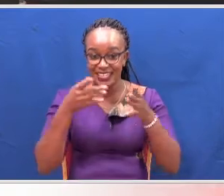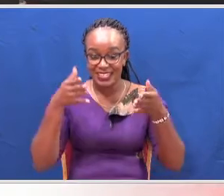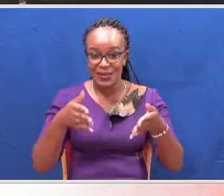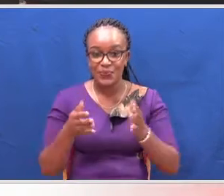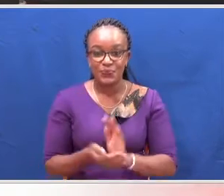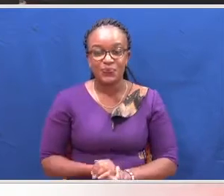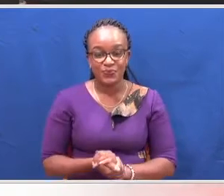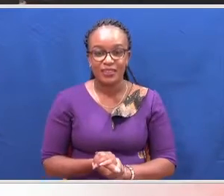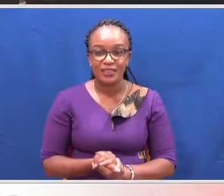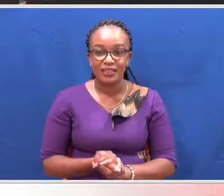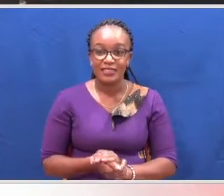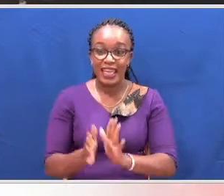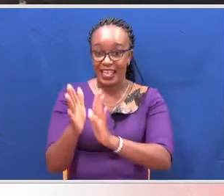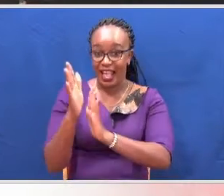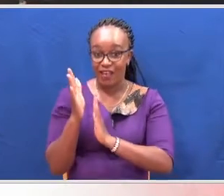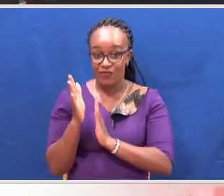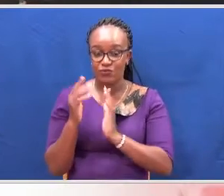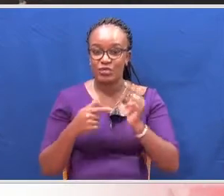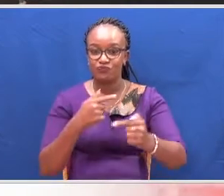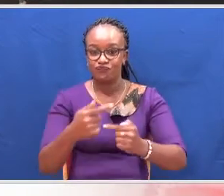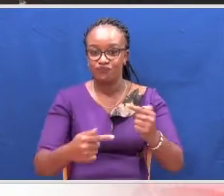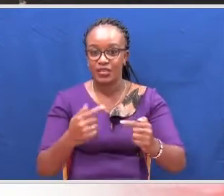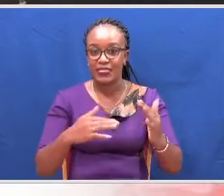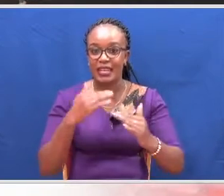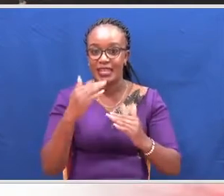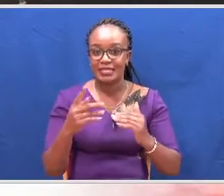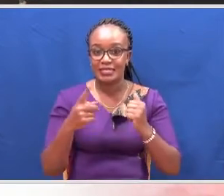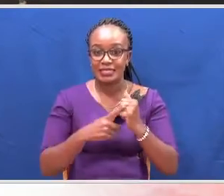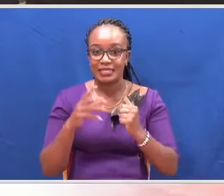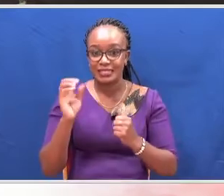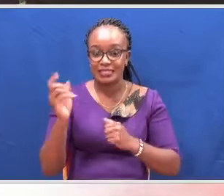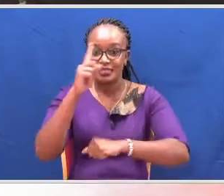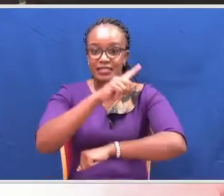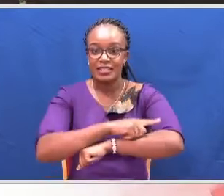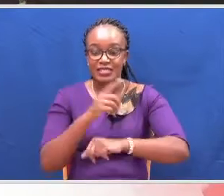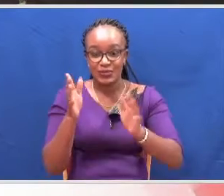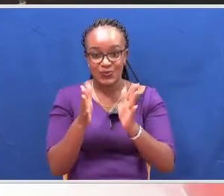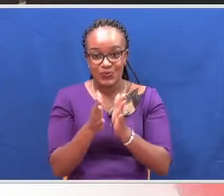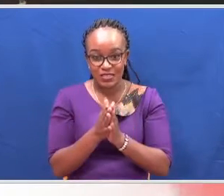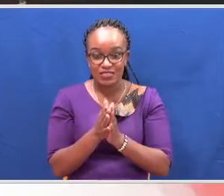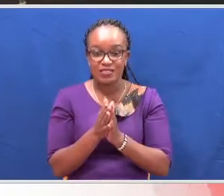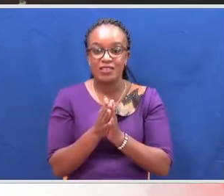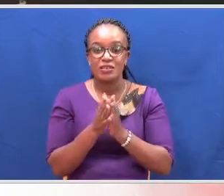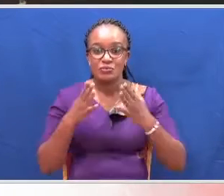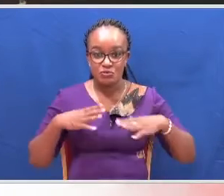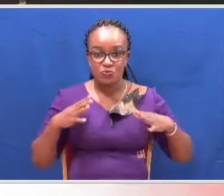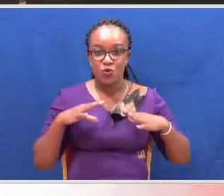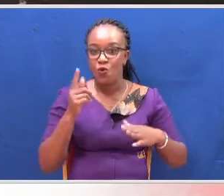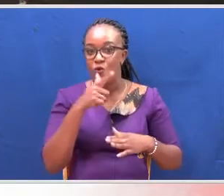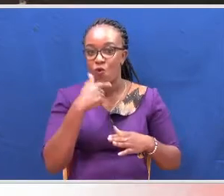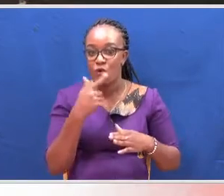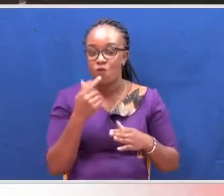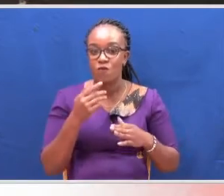Dawn curfew is on at least for the next 60 days, with mourners and wedding goers expected not to exceed 100